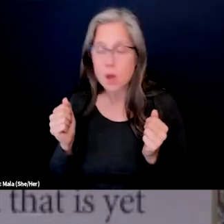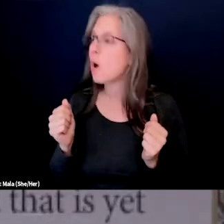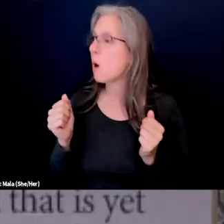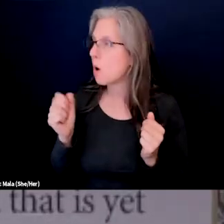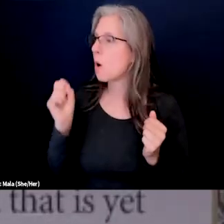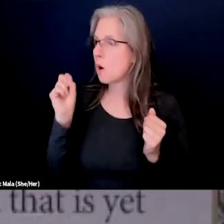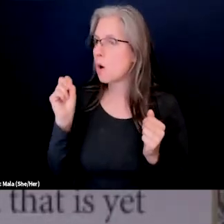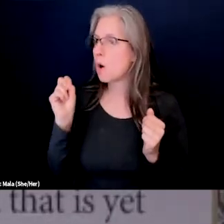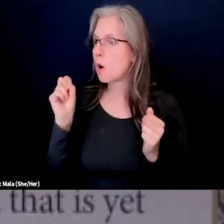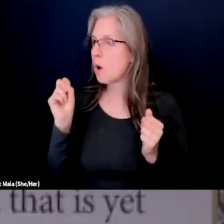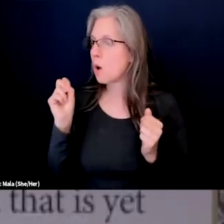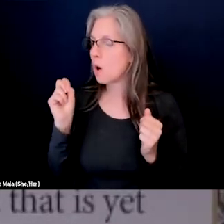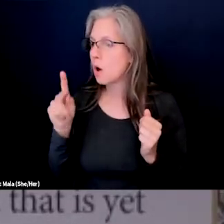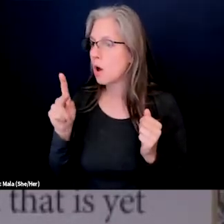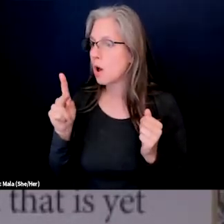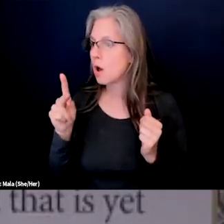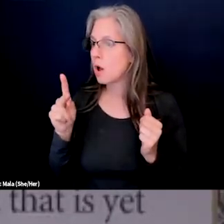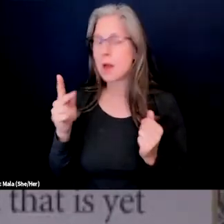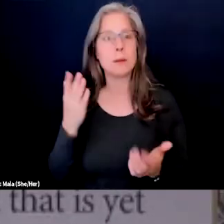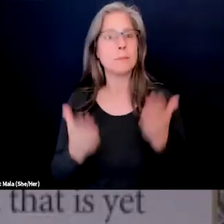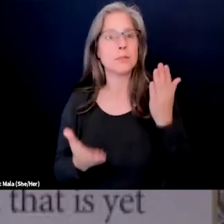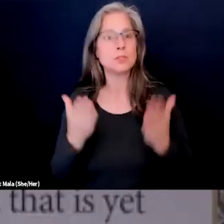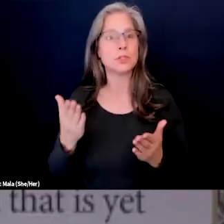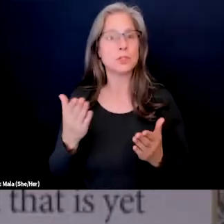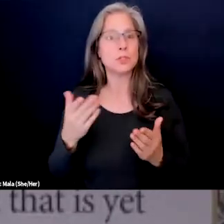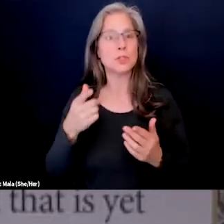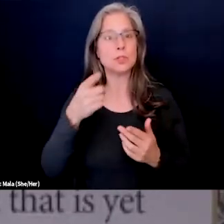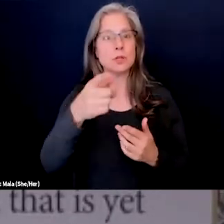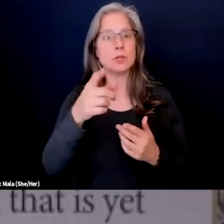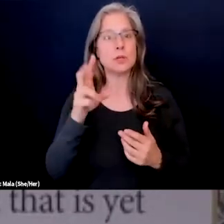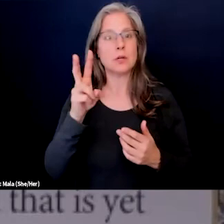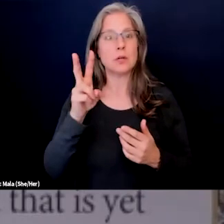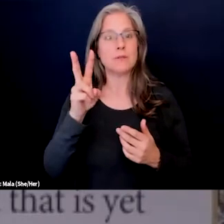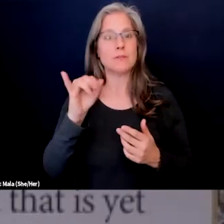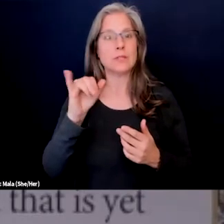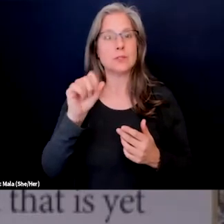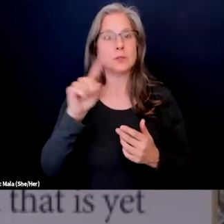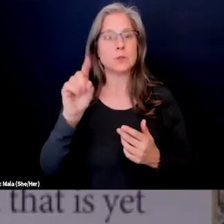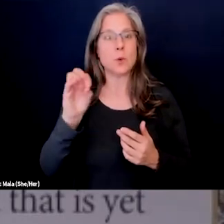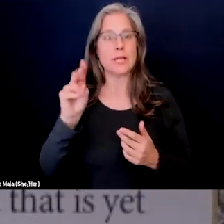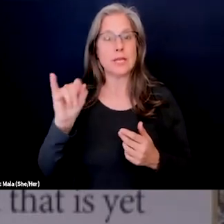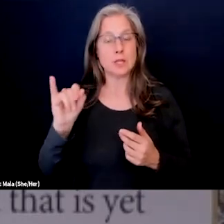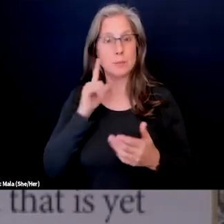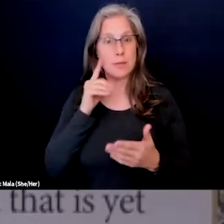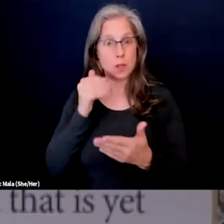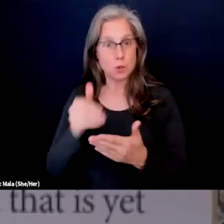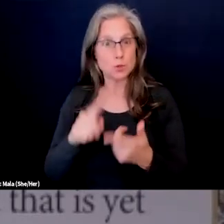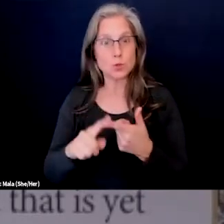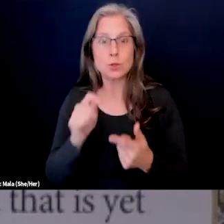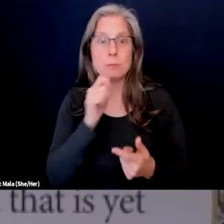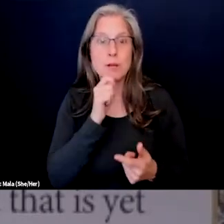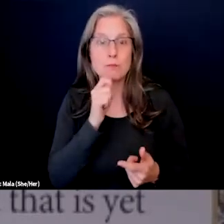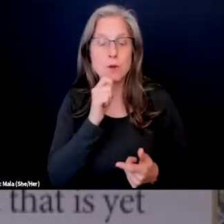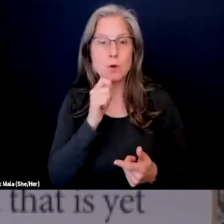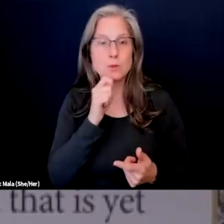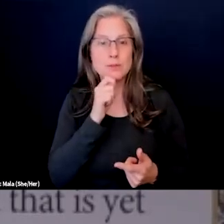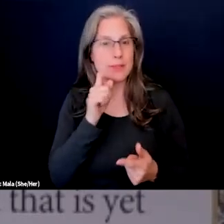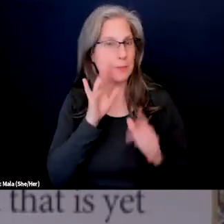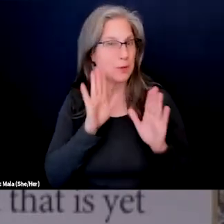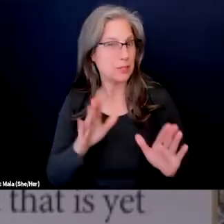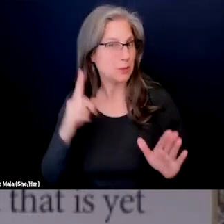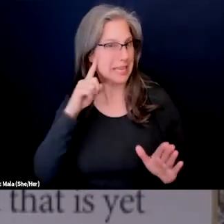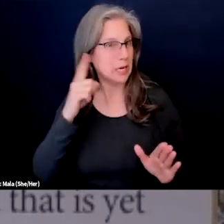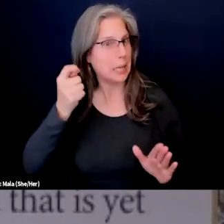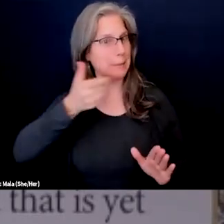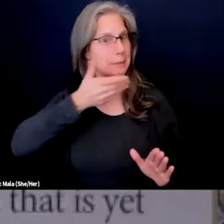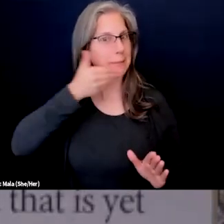Okay, so perhaps Mr. Vizzolini, if you could just be closer to your microphone, to your computer, that would be great so we can hear a